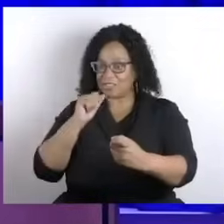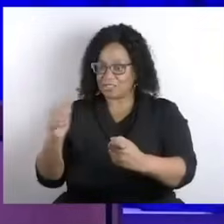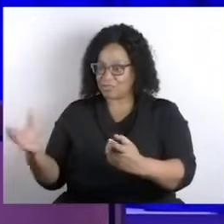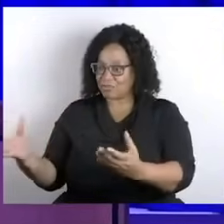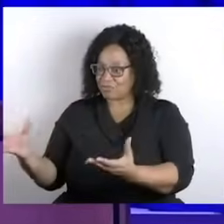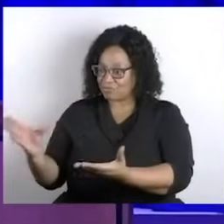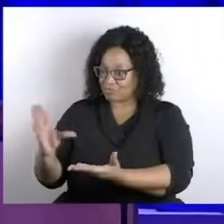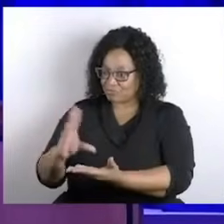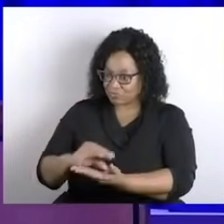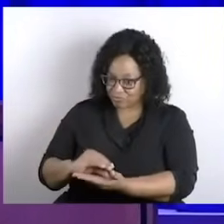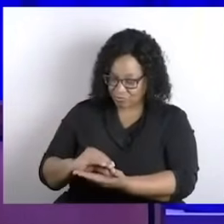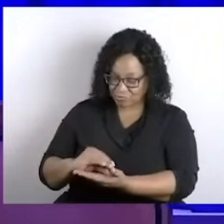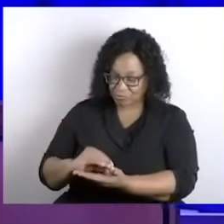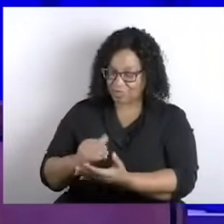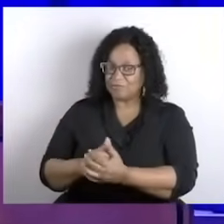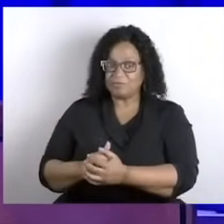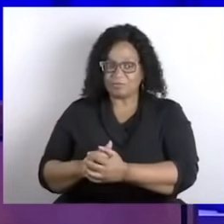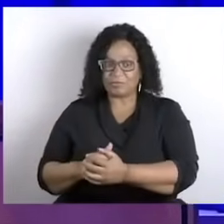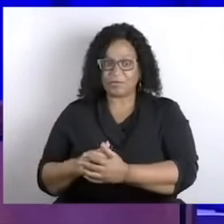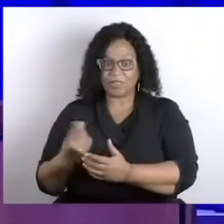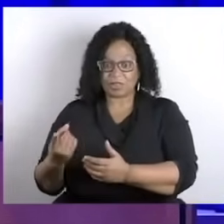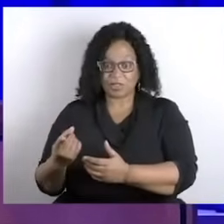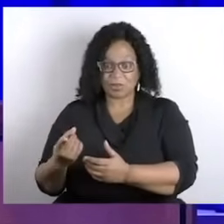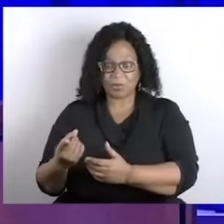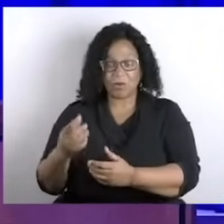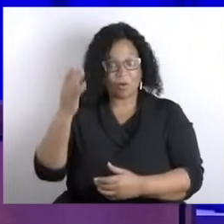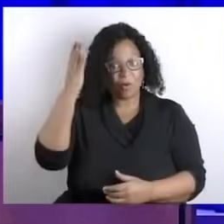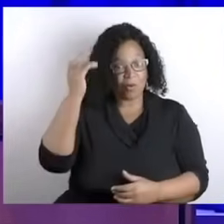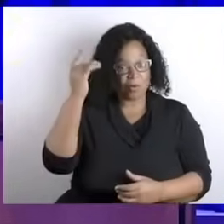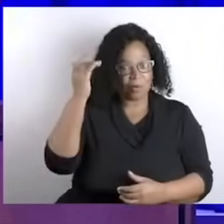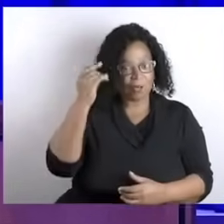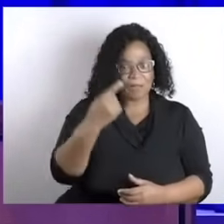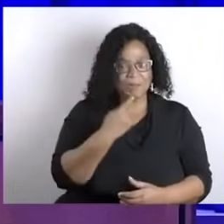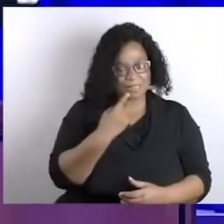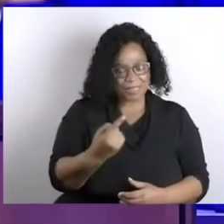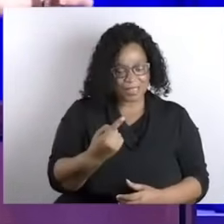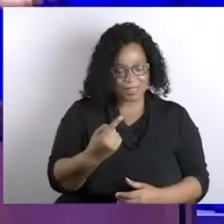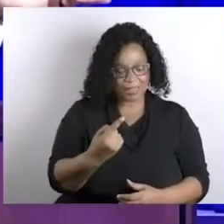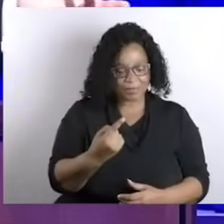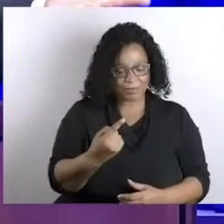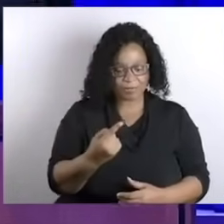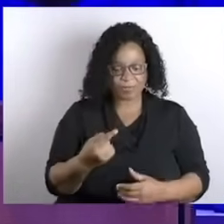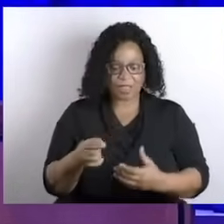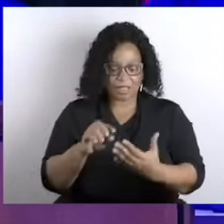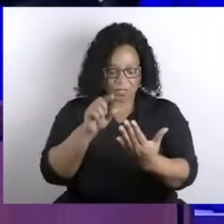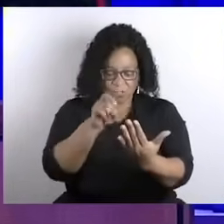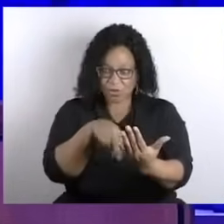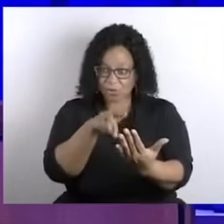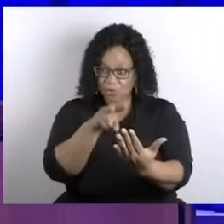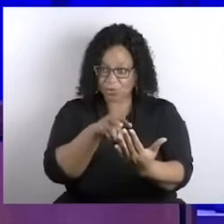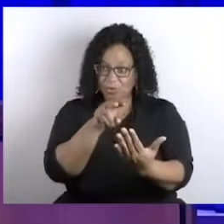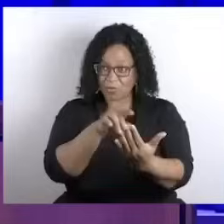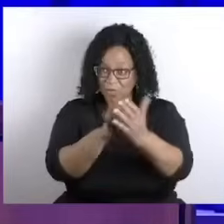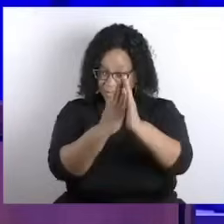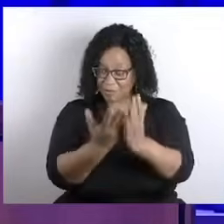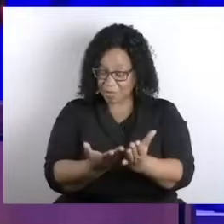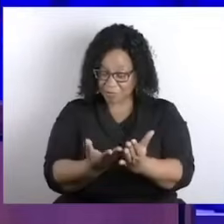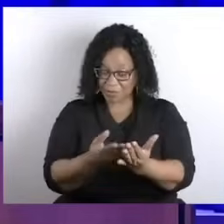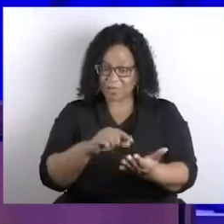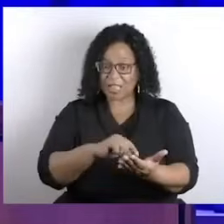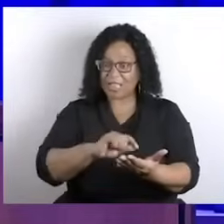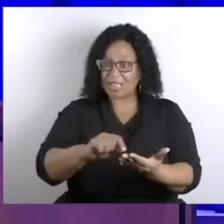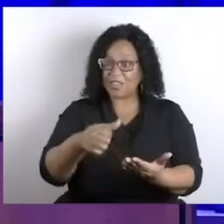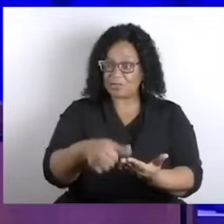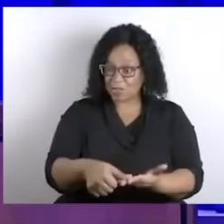you open up the text in verse 1, you'll find out that several people have already died from the children of Israel. Jeremiah writes, watch, to